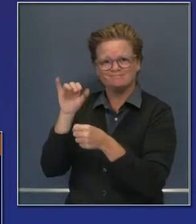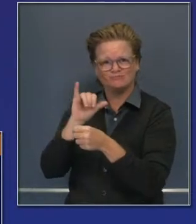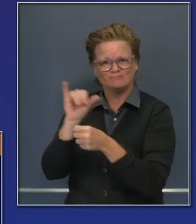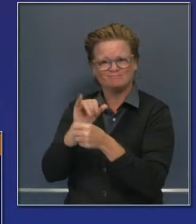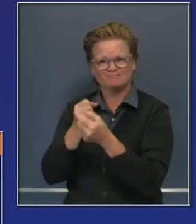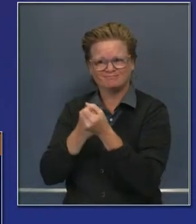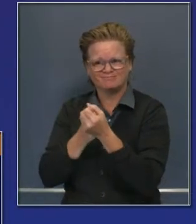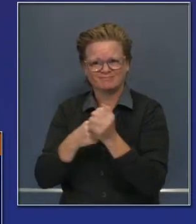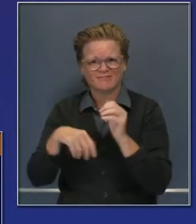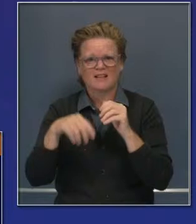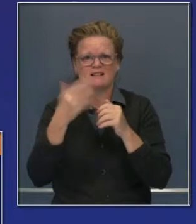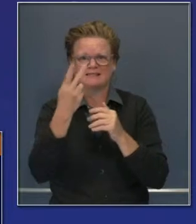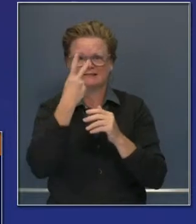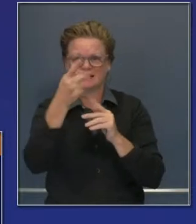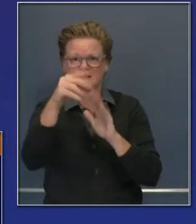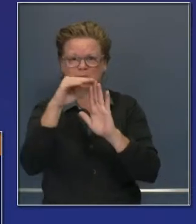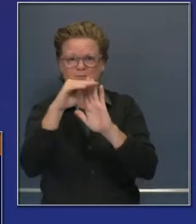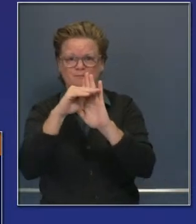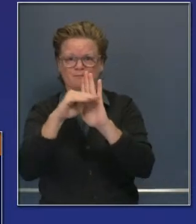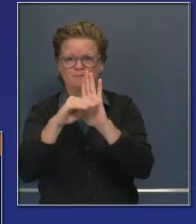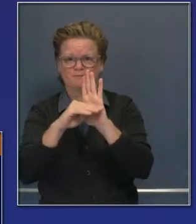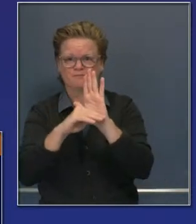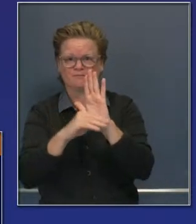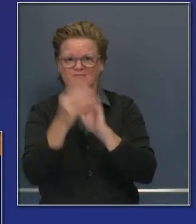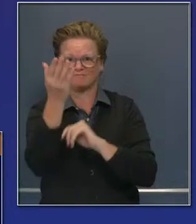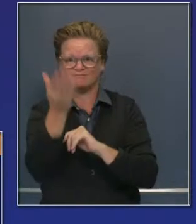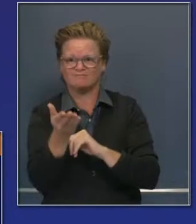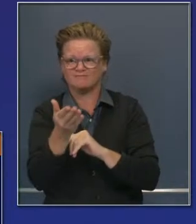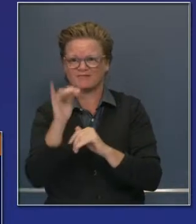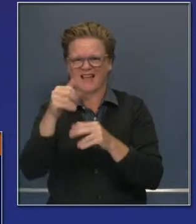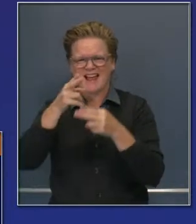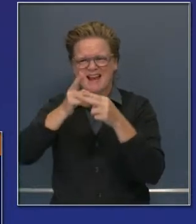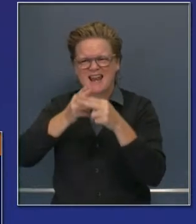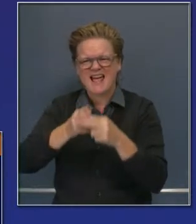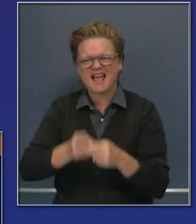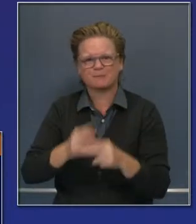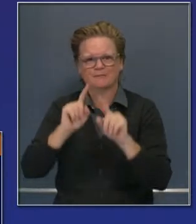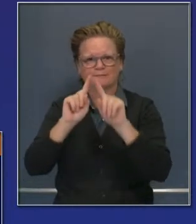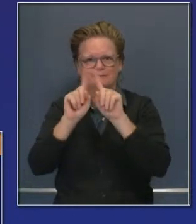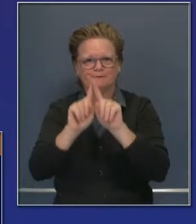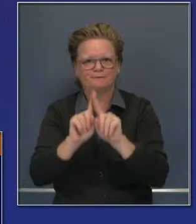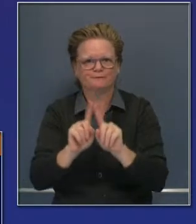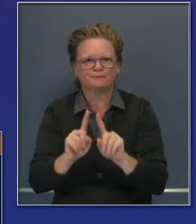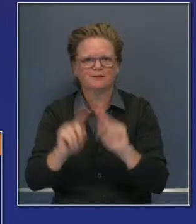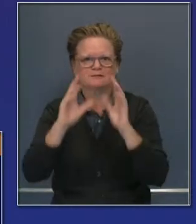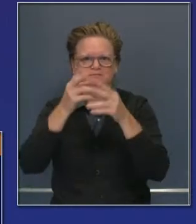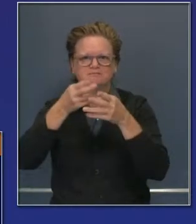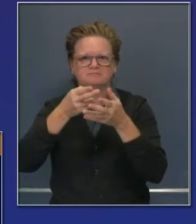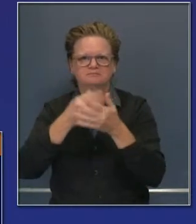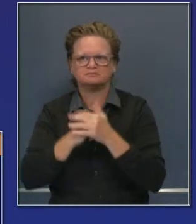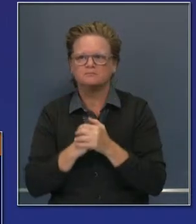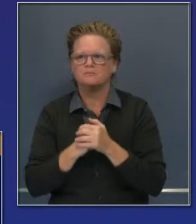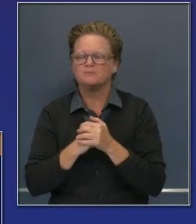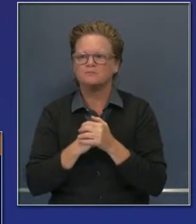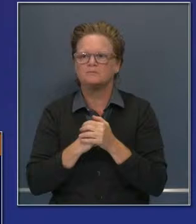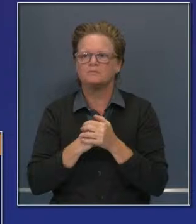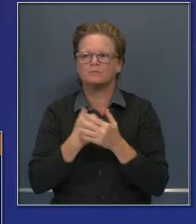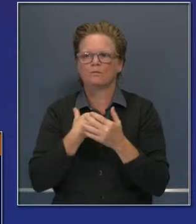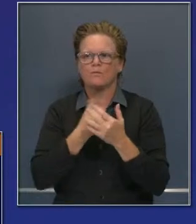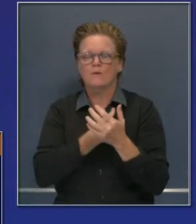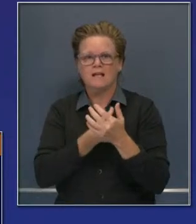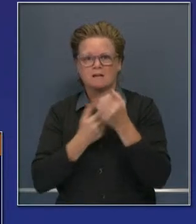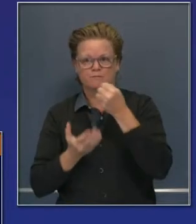on two slides, this being the first of the two slides, giving you a sense of the totality of awards that we are